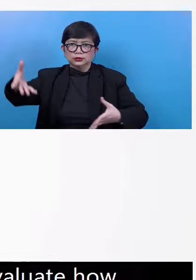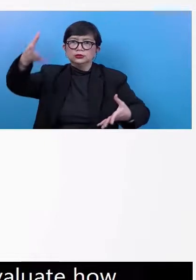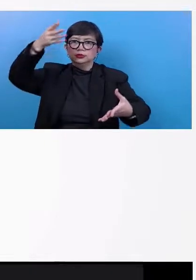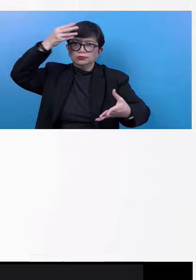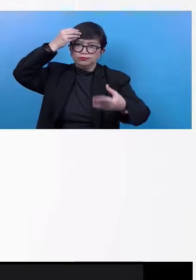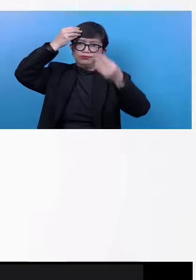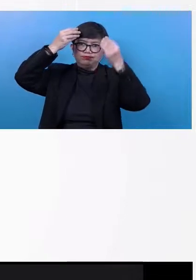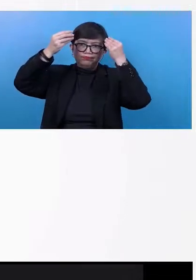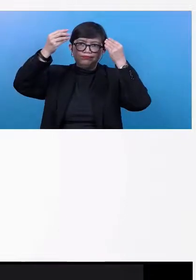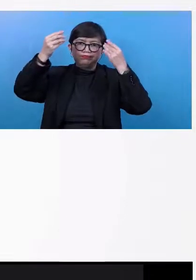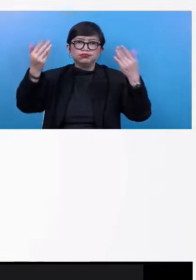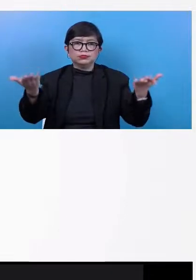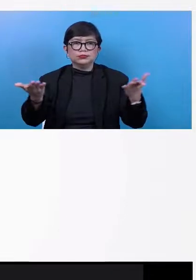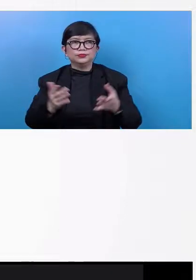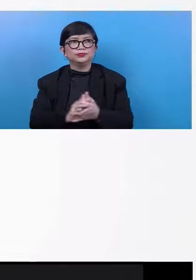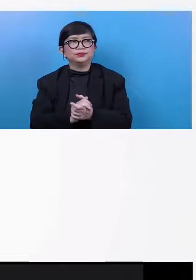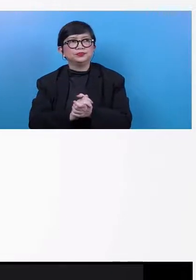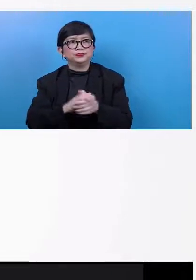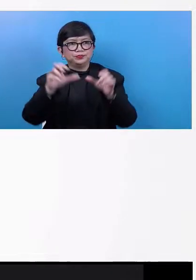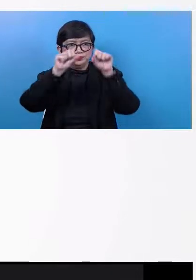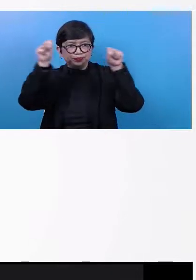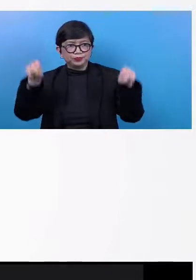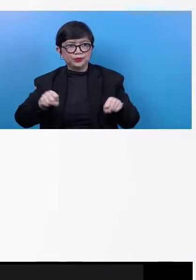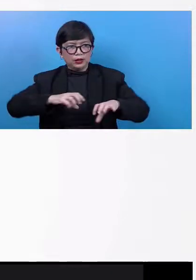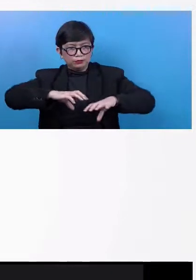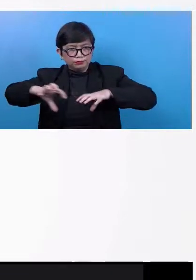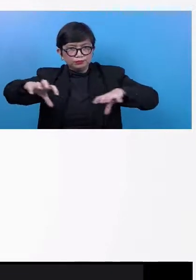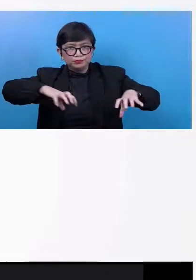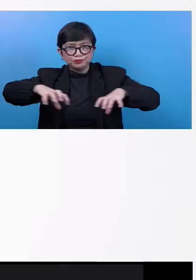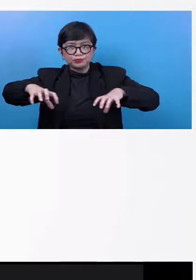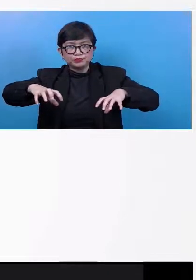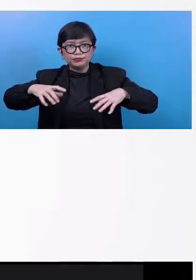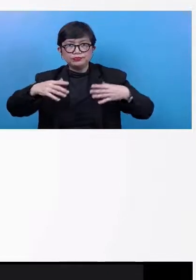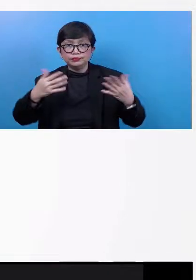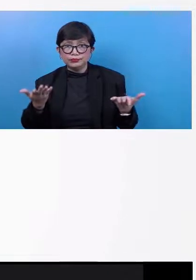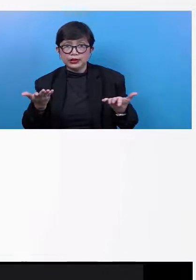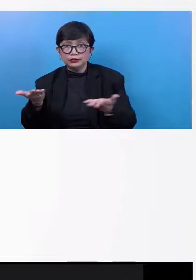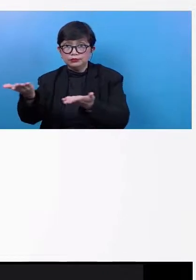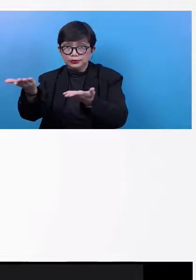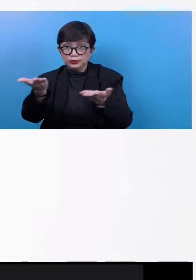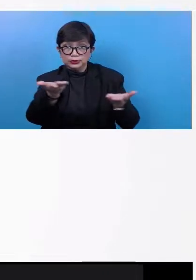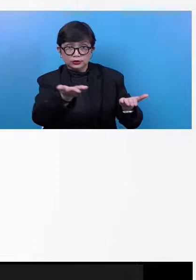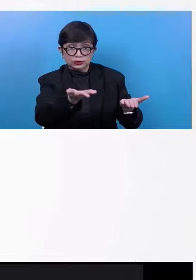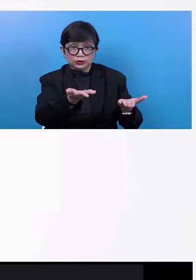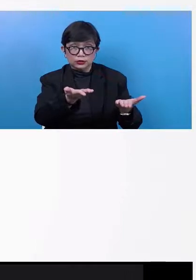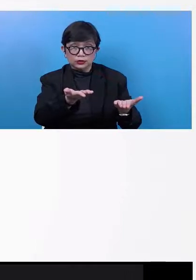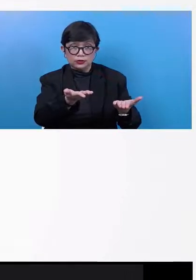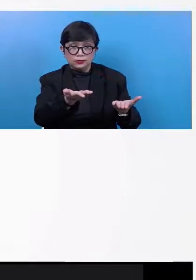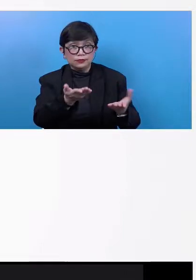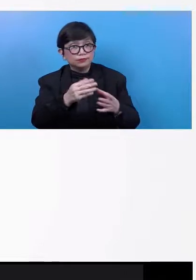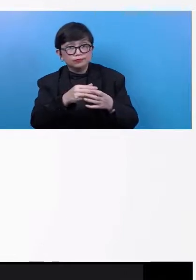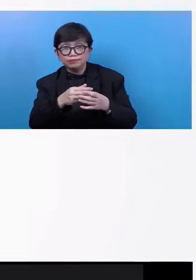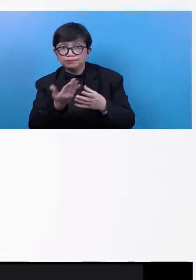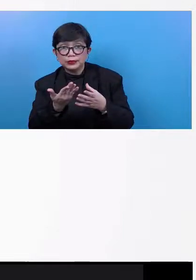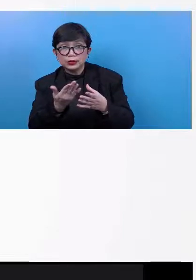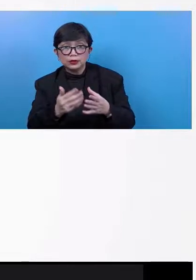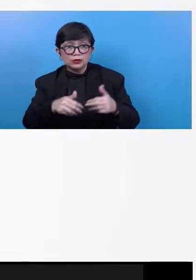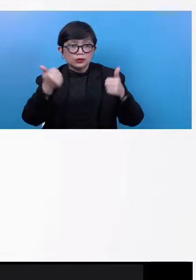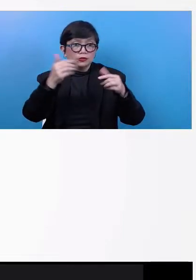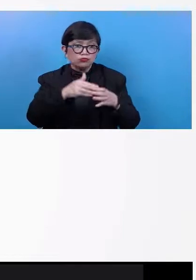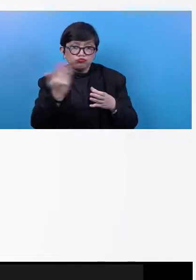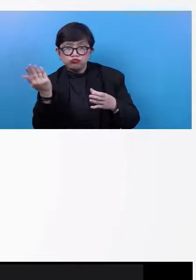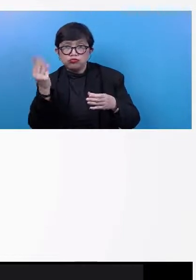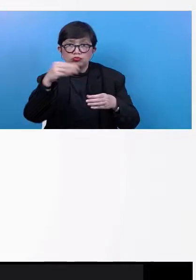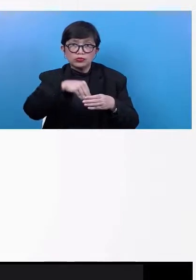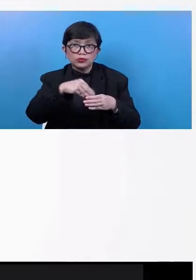system is formed. What are its dependencies? What are its inputs and outputs? How do communities use and enjoy